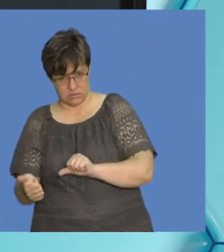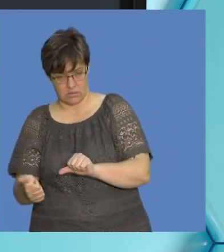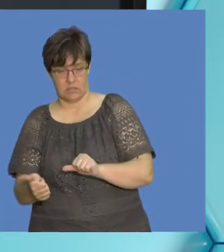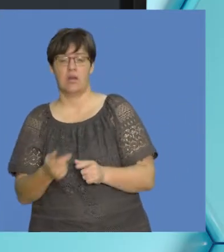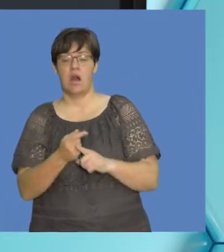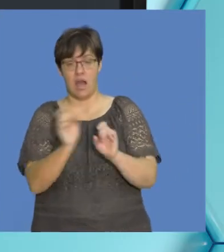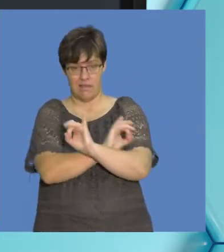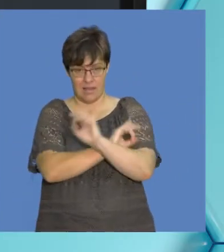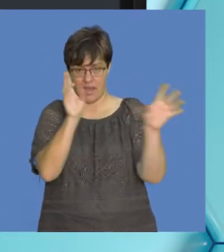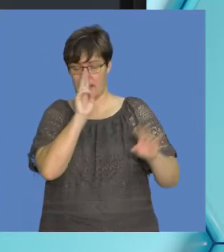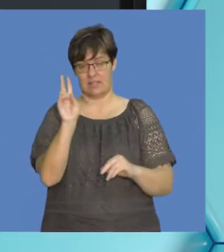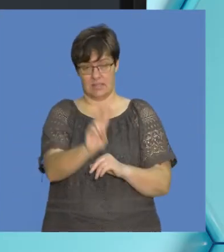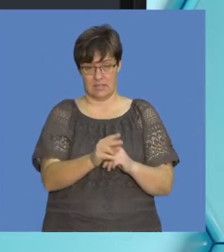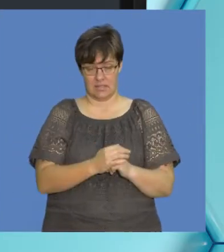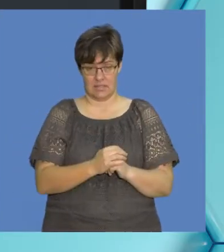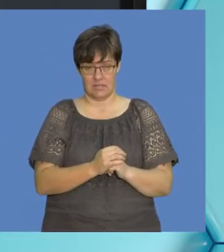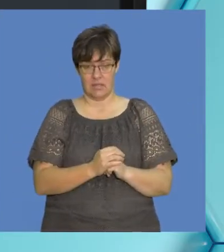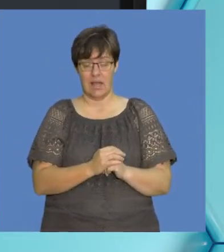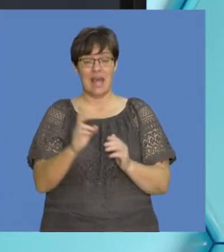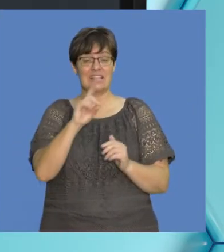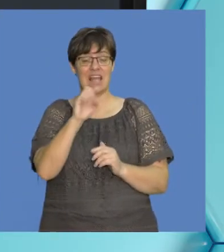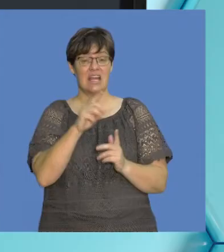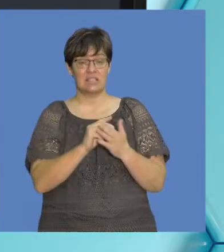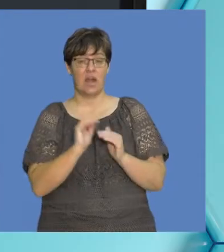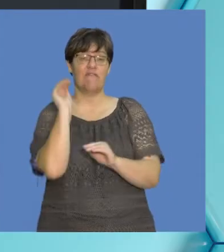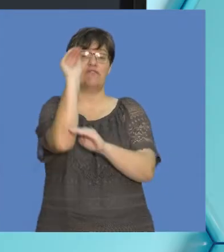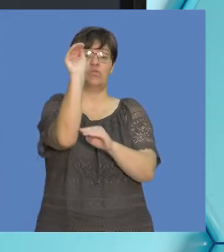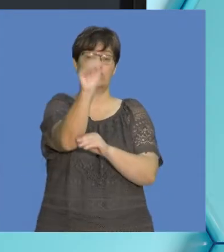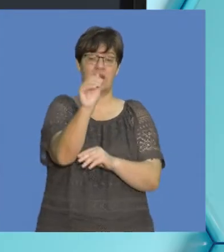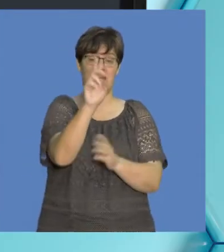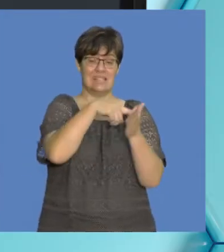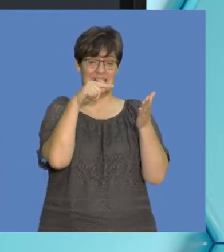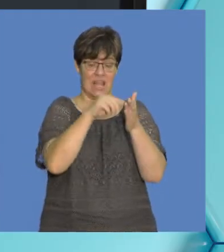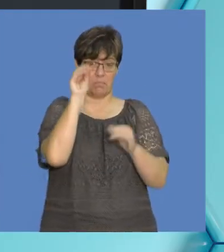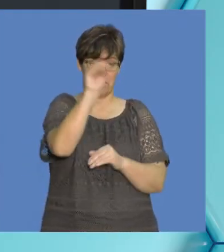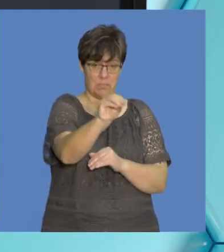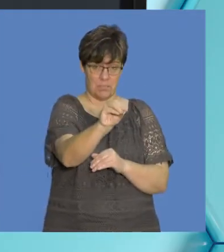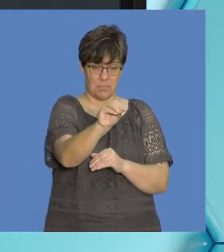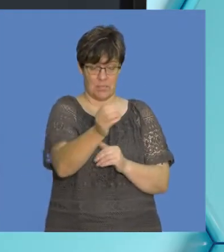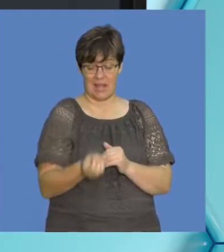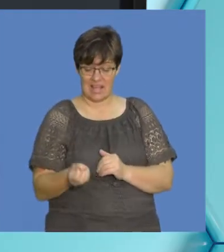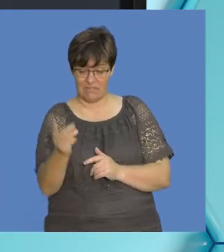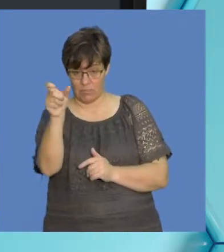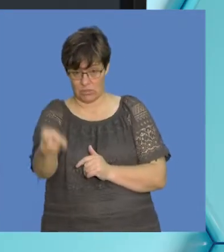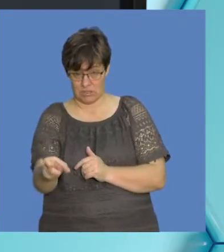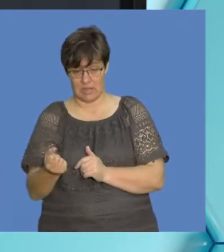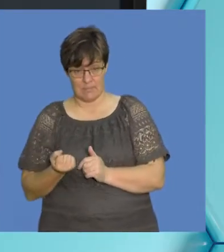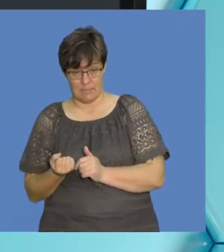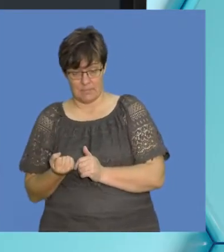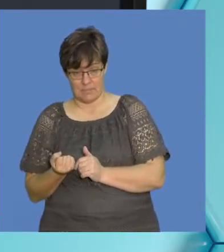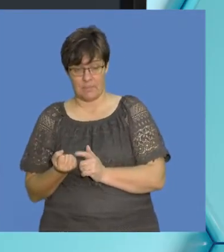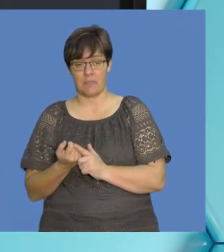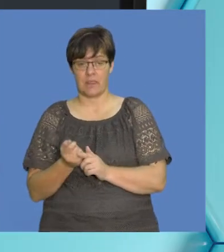can see that if there's a post-dated check that has been issued, right? And obviously